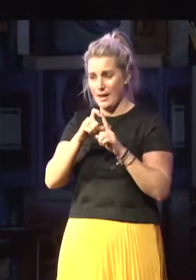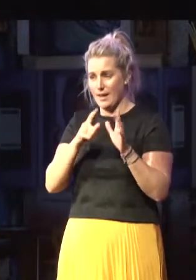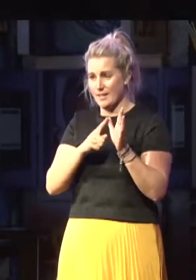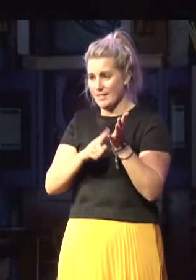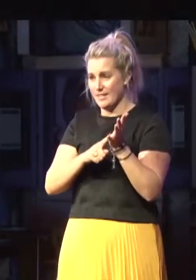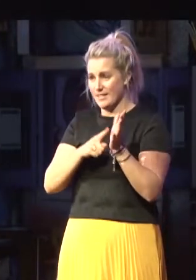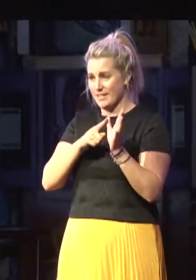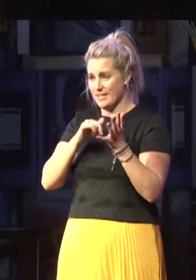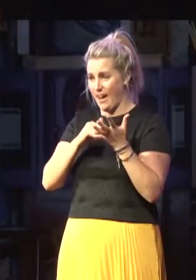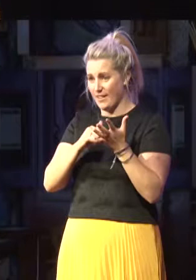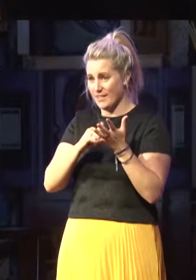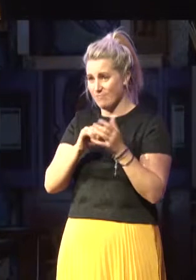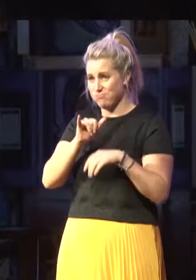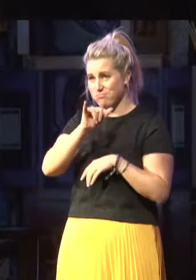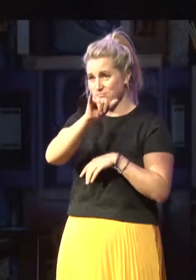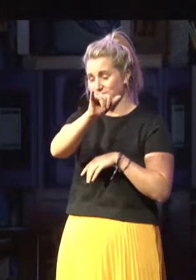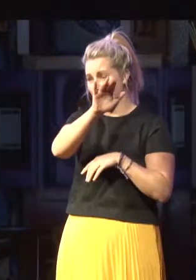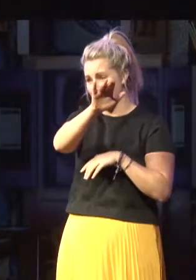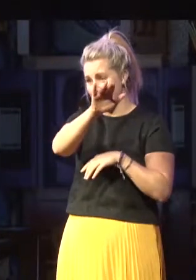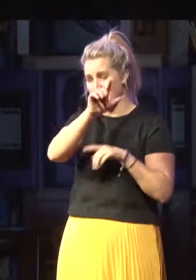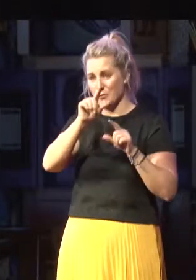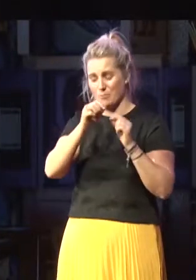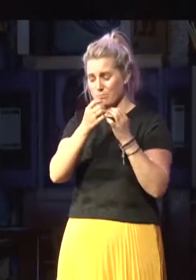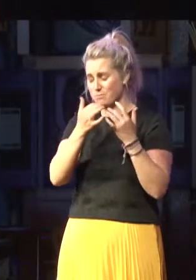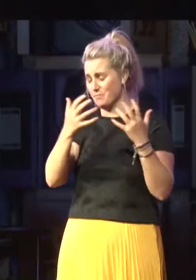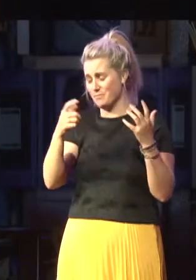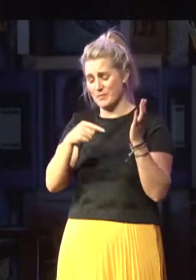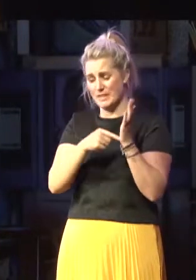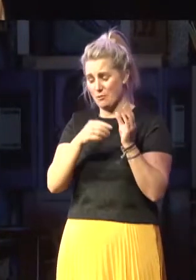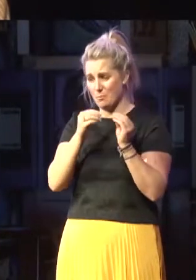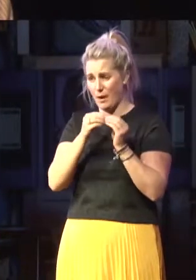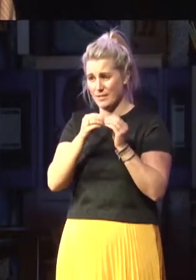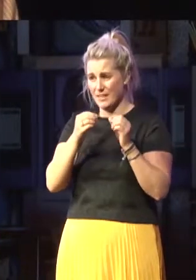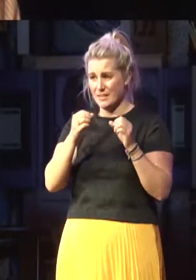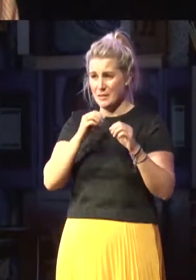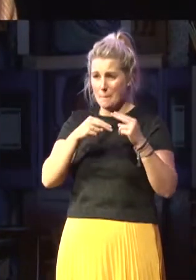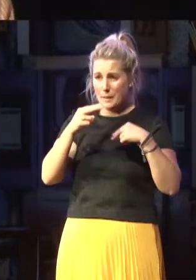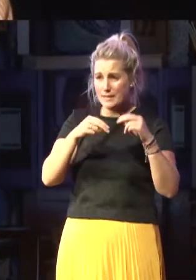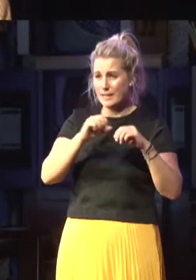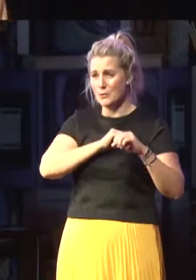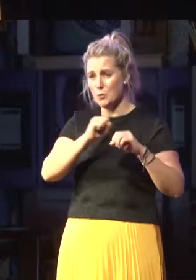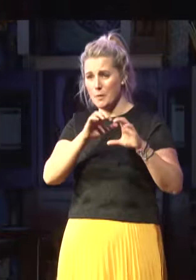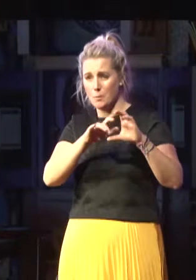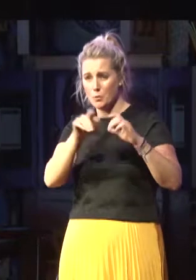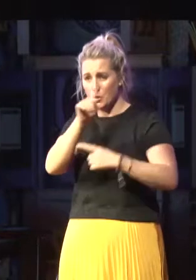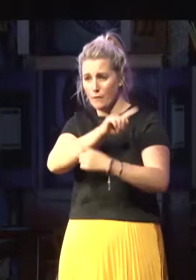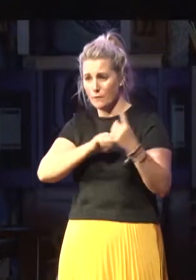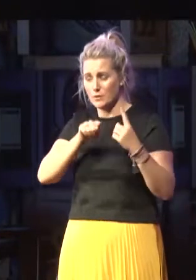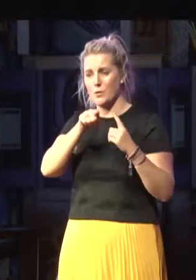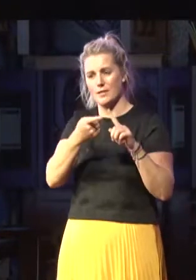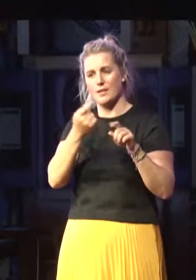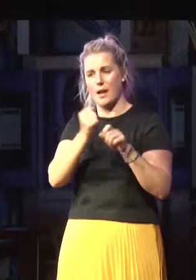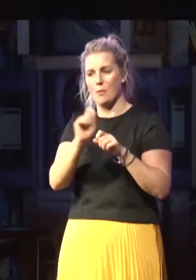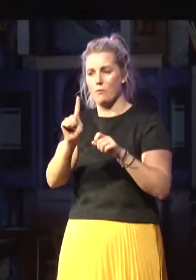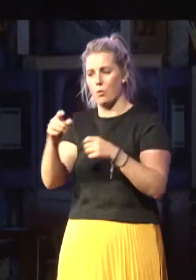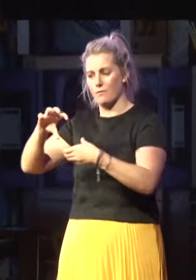building the multi-terabit network supporting the supercomputer conference. And I think that's the example of what